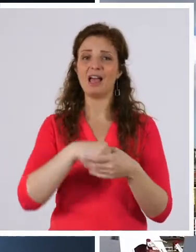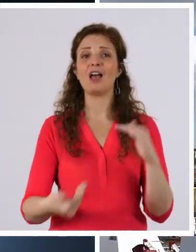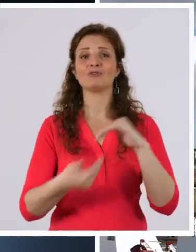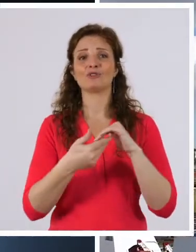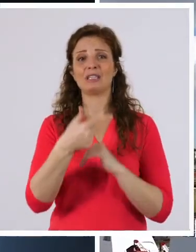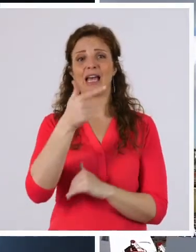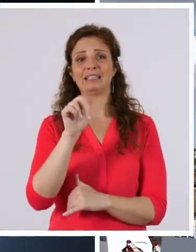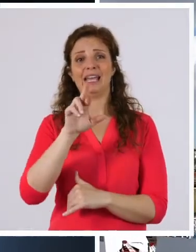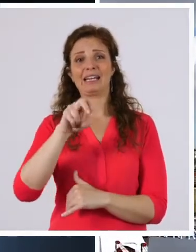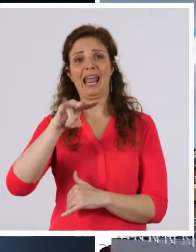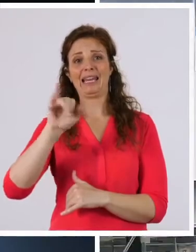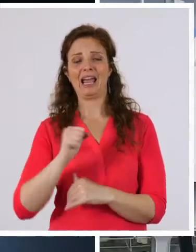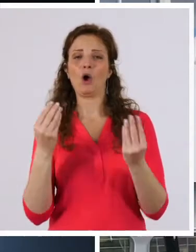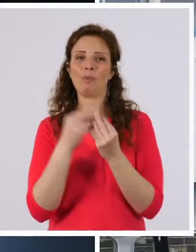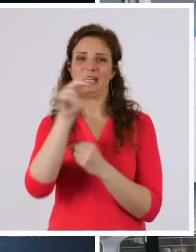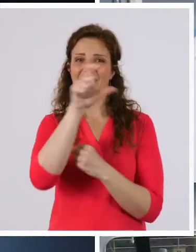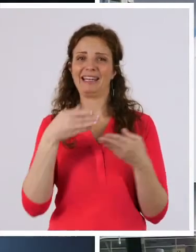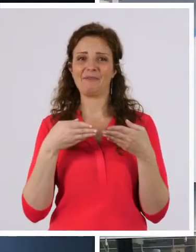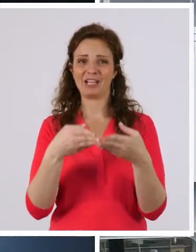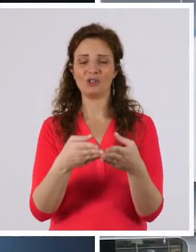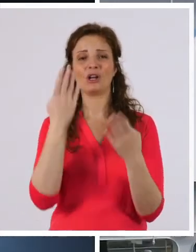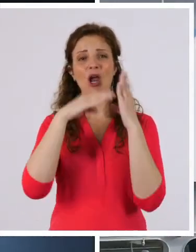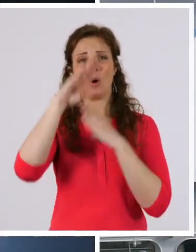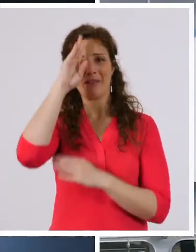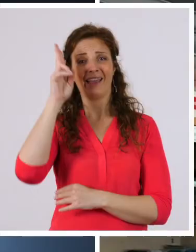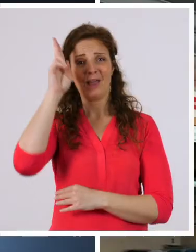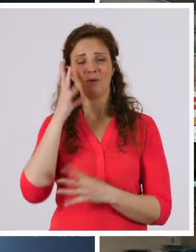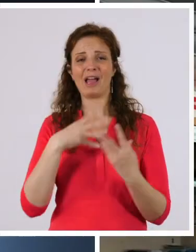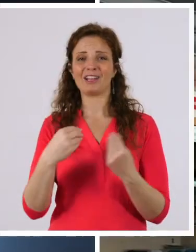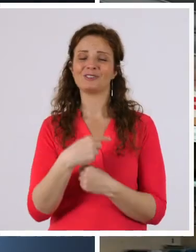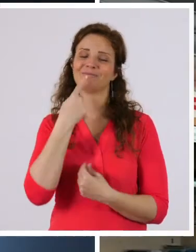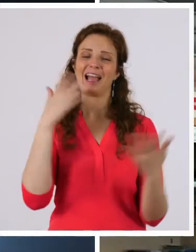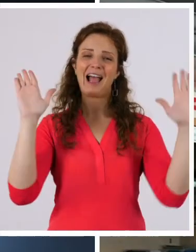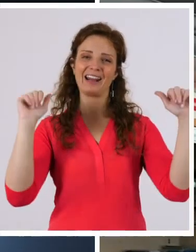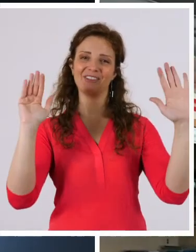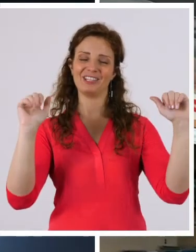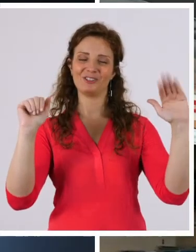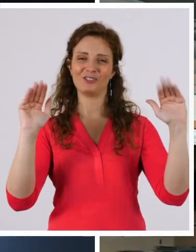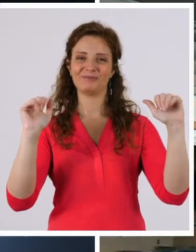Navigazione. The captain and his crew say goodbye to all of you.